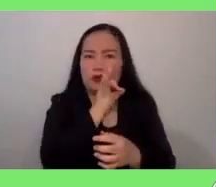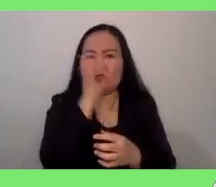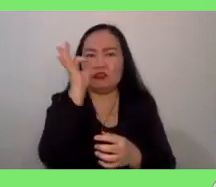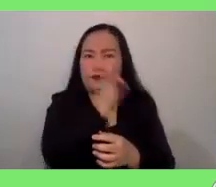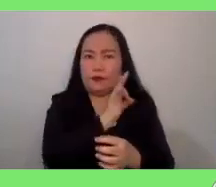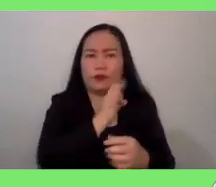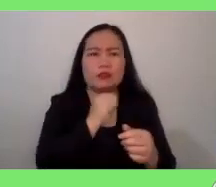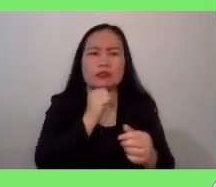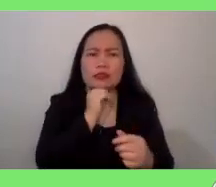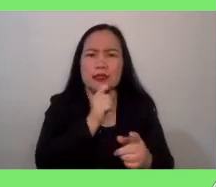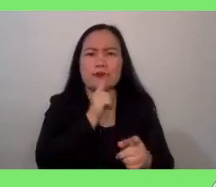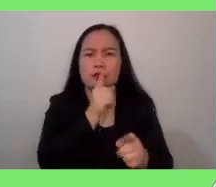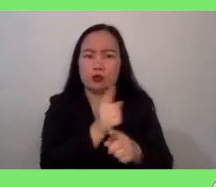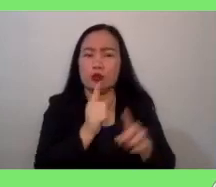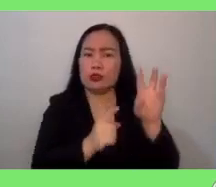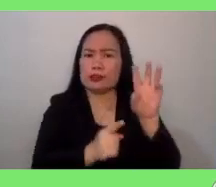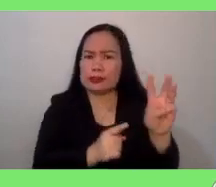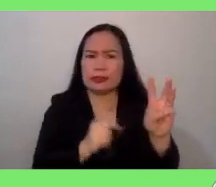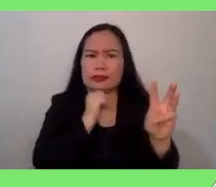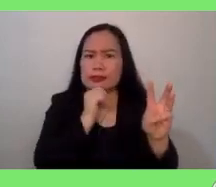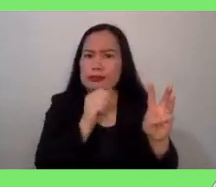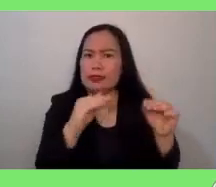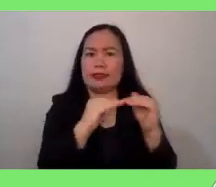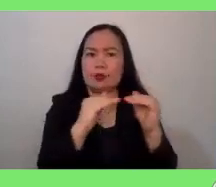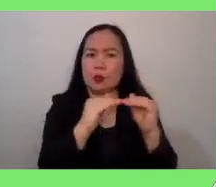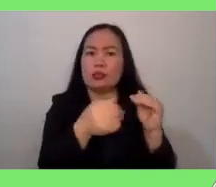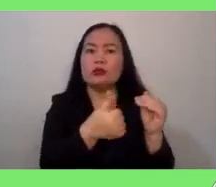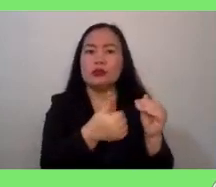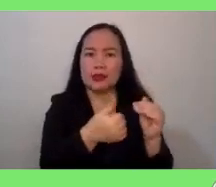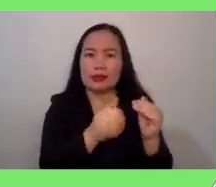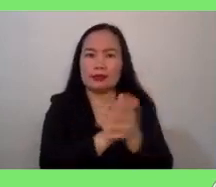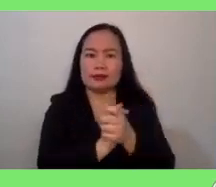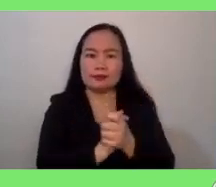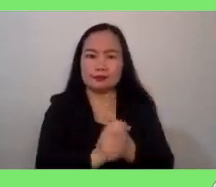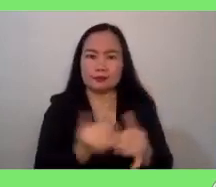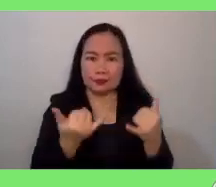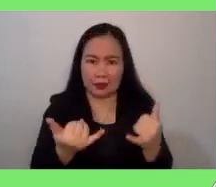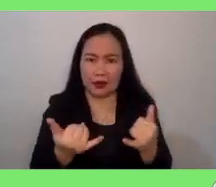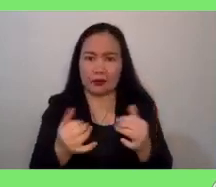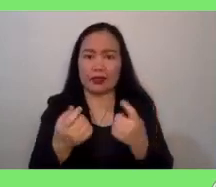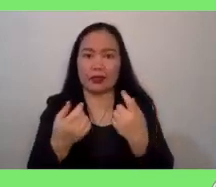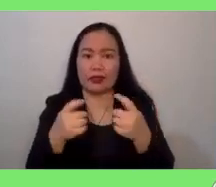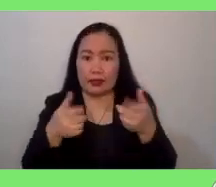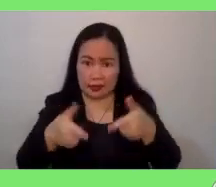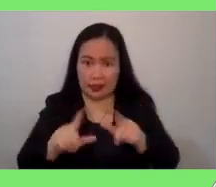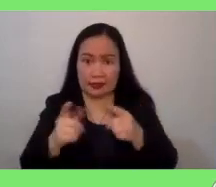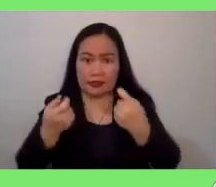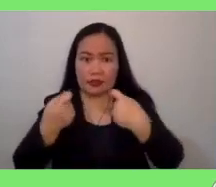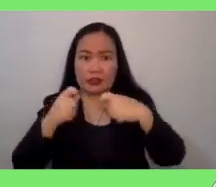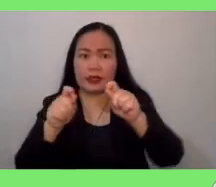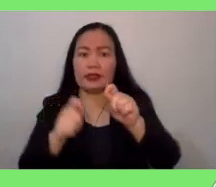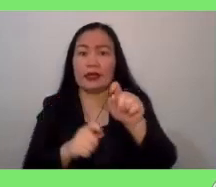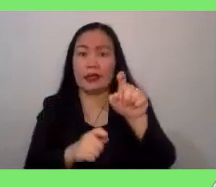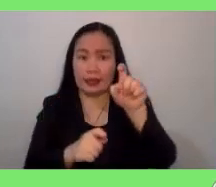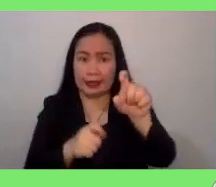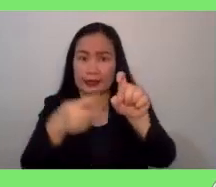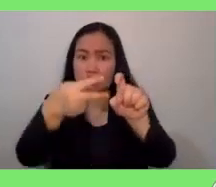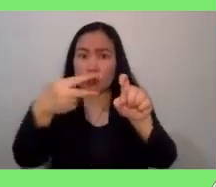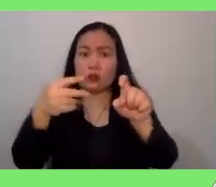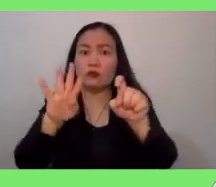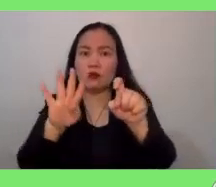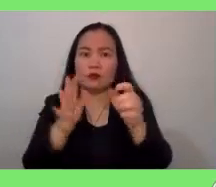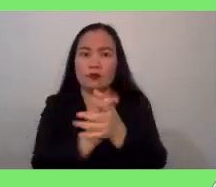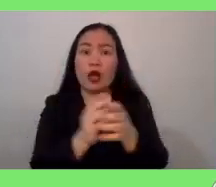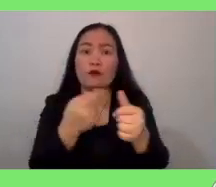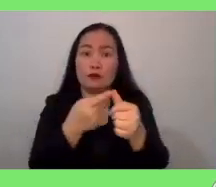false. Why? Kasi 6 is not equal to 10. Okay? Now, let's try x is equal to 4. So, first